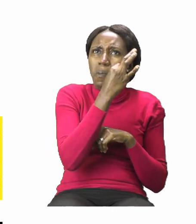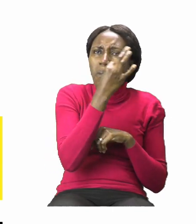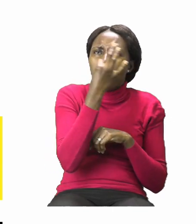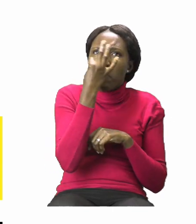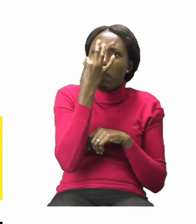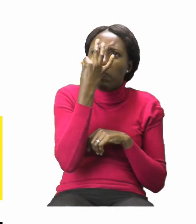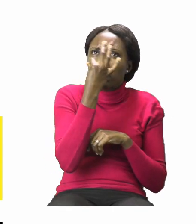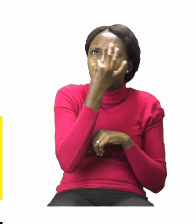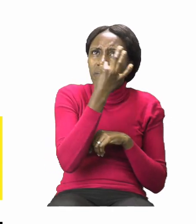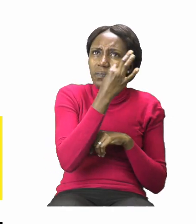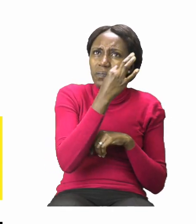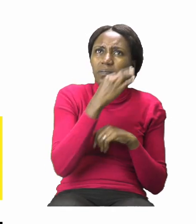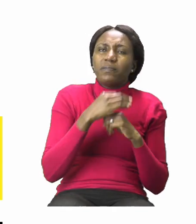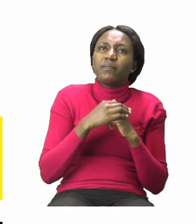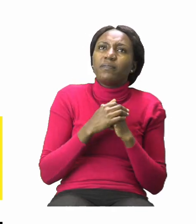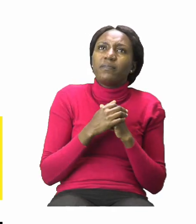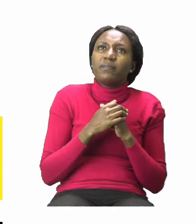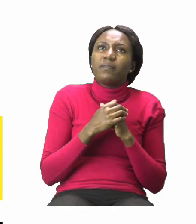Flower.